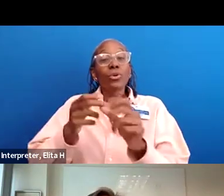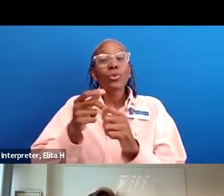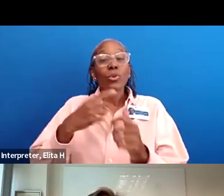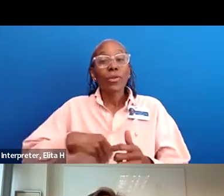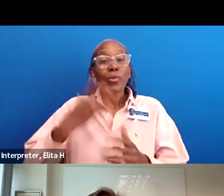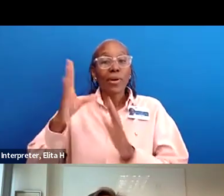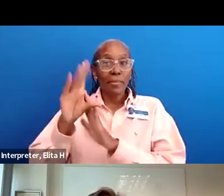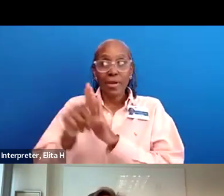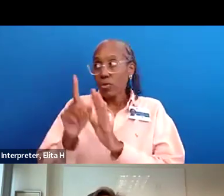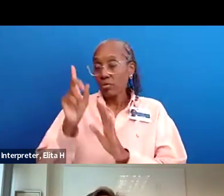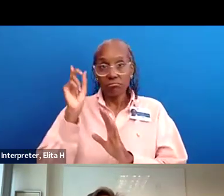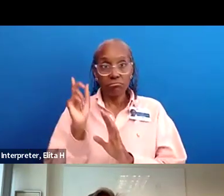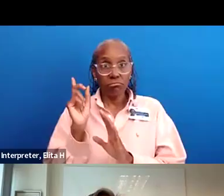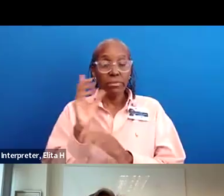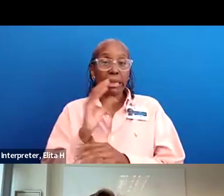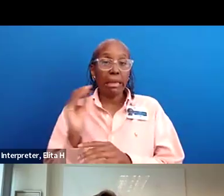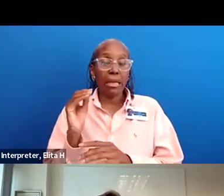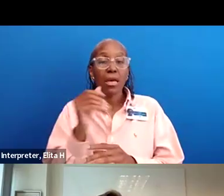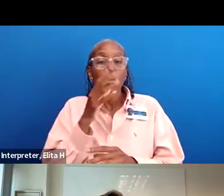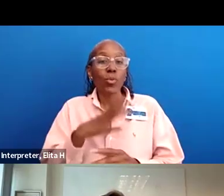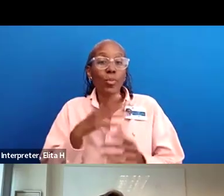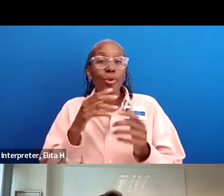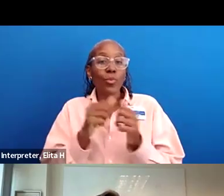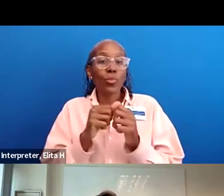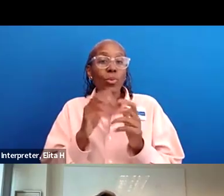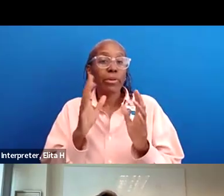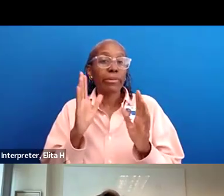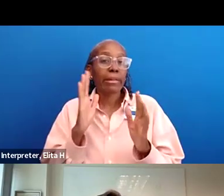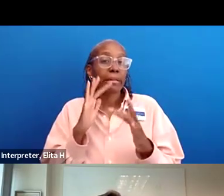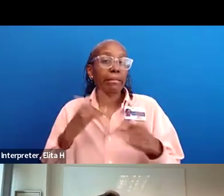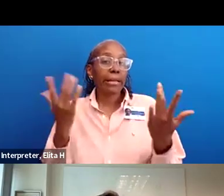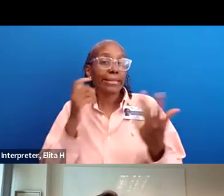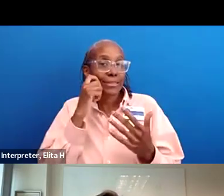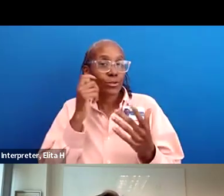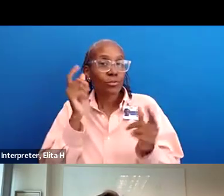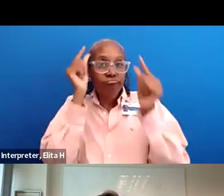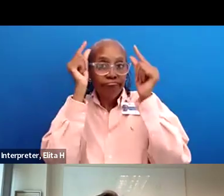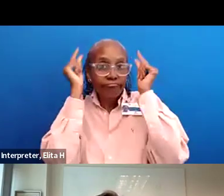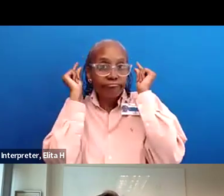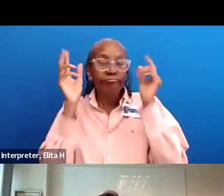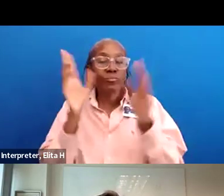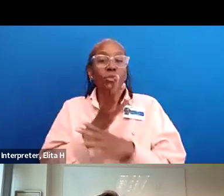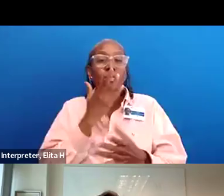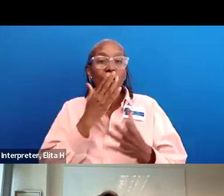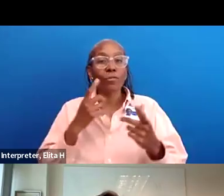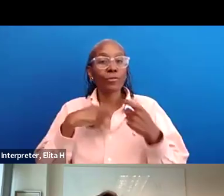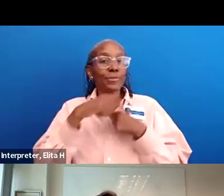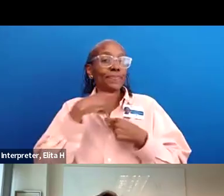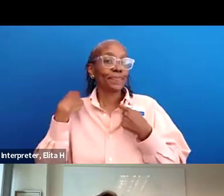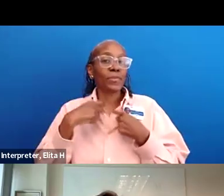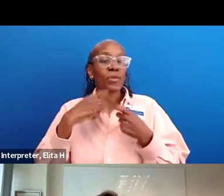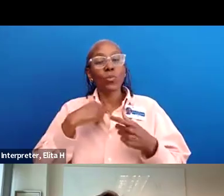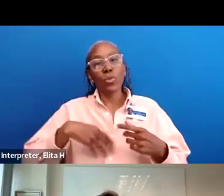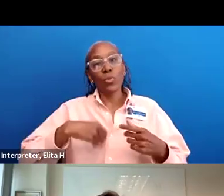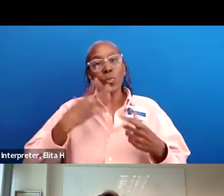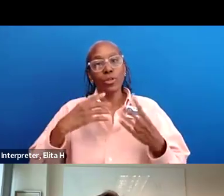white background. I'm a woman with a fair complexion and short hair, wearing a colorful scarf with a white shirt